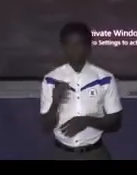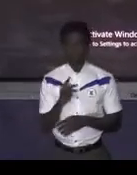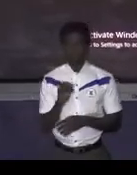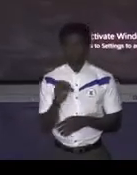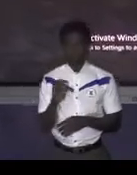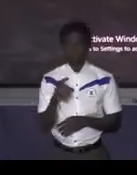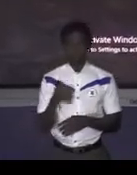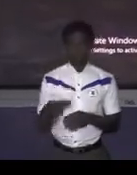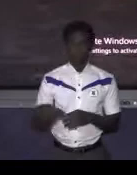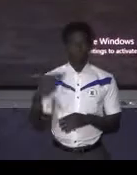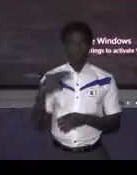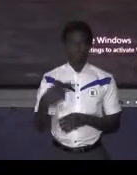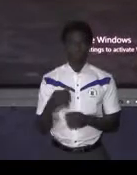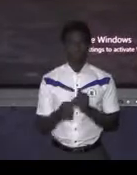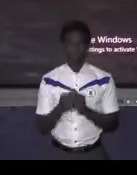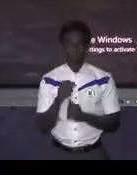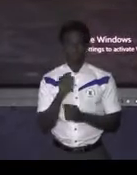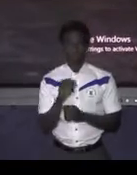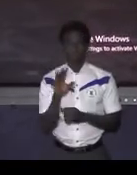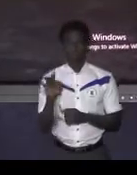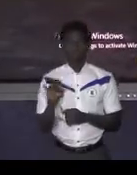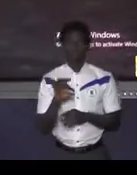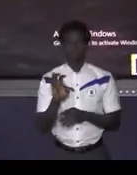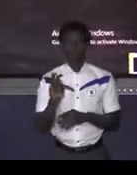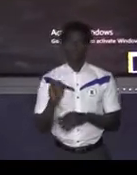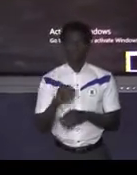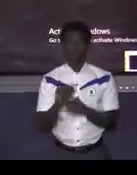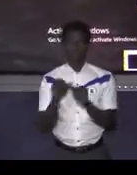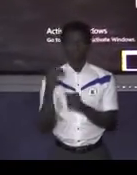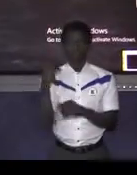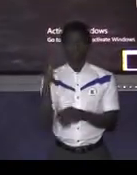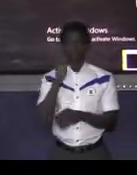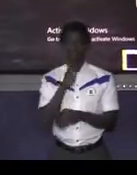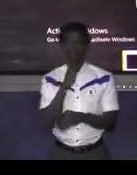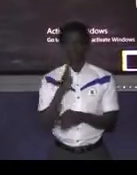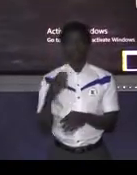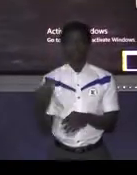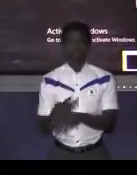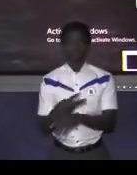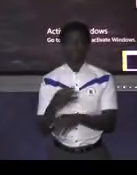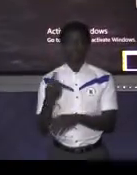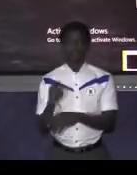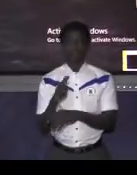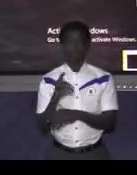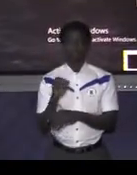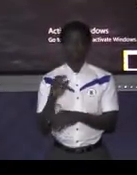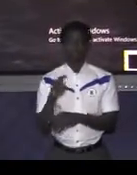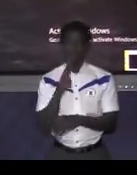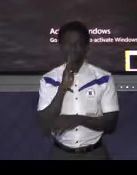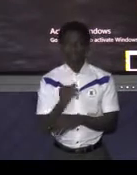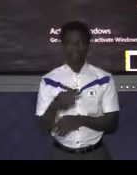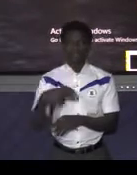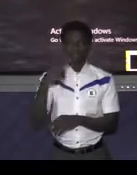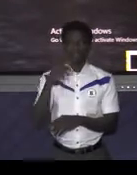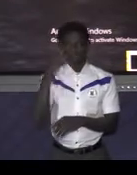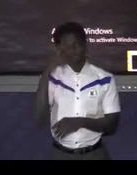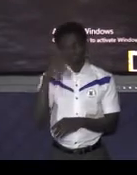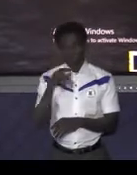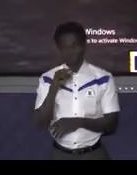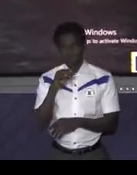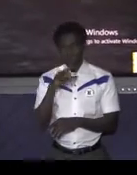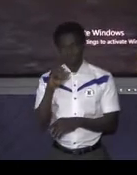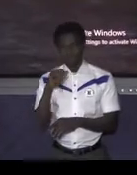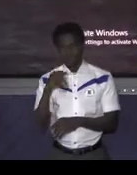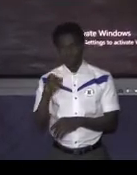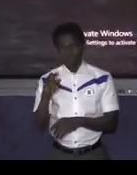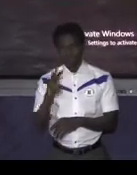which is 8 centimeters. And so area will be multiplying the breadth by the height. For a parallelogram, area